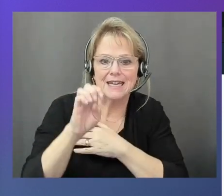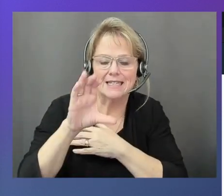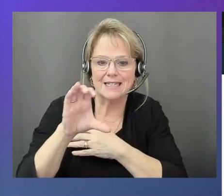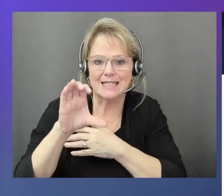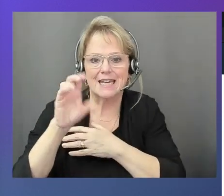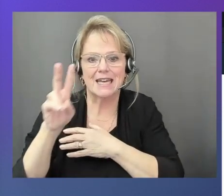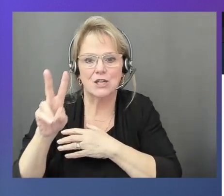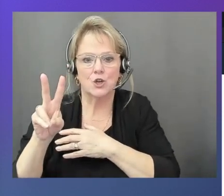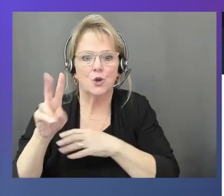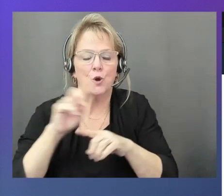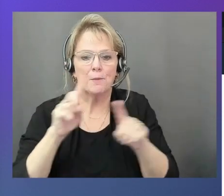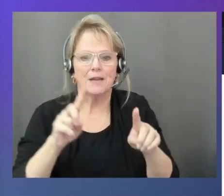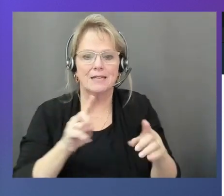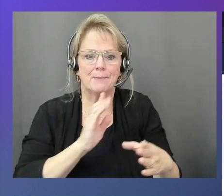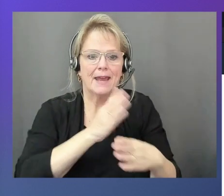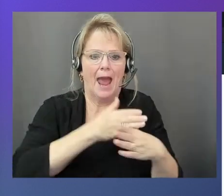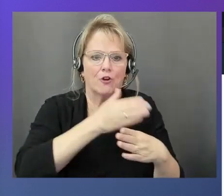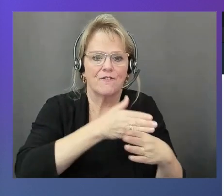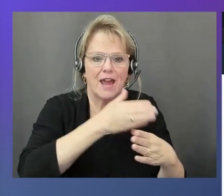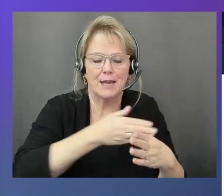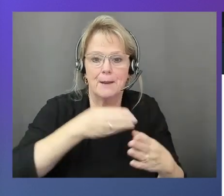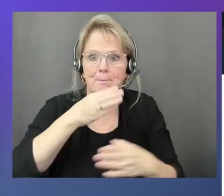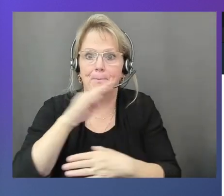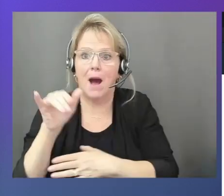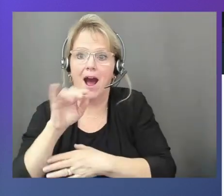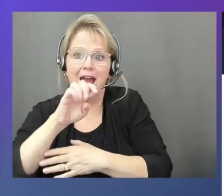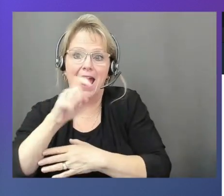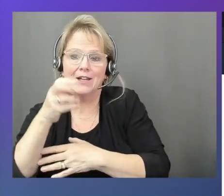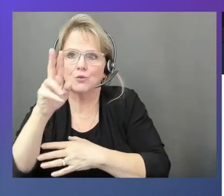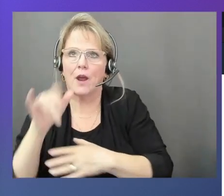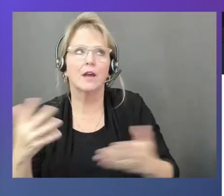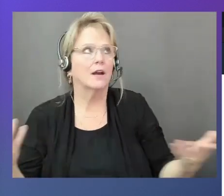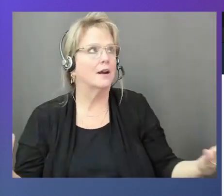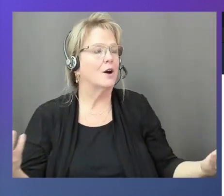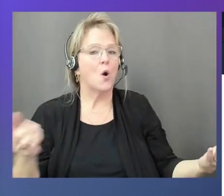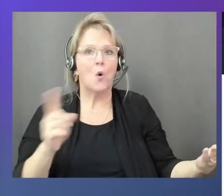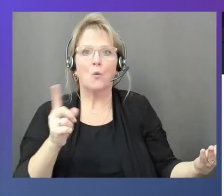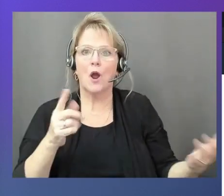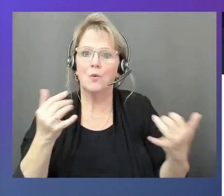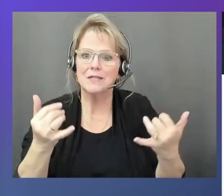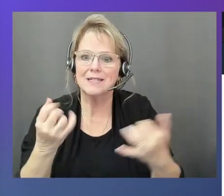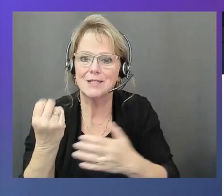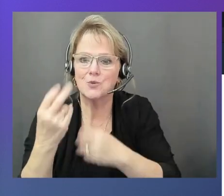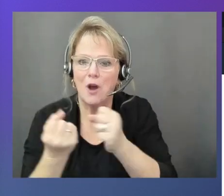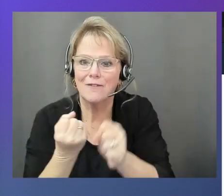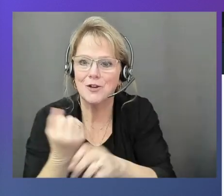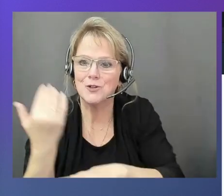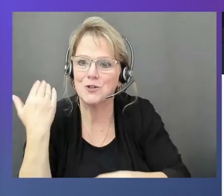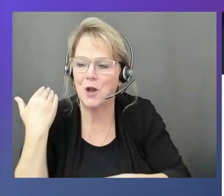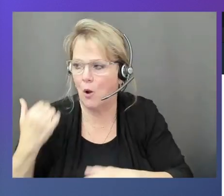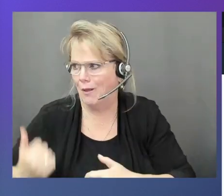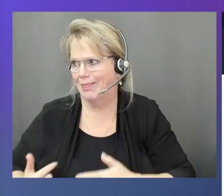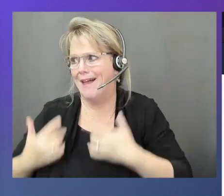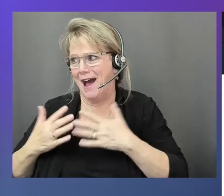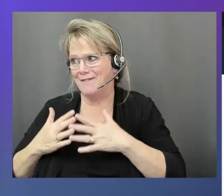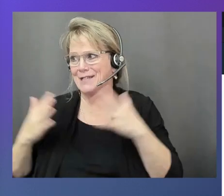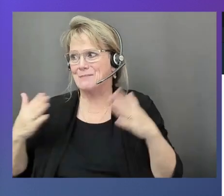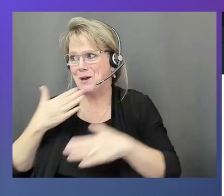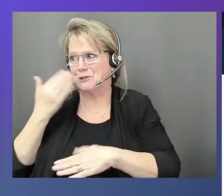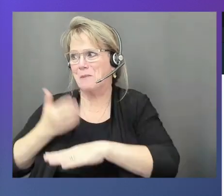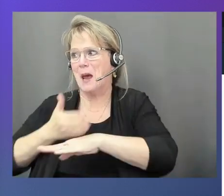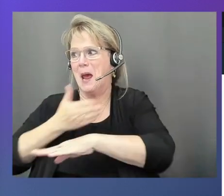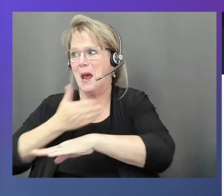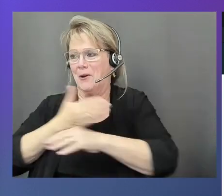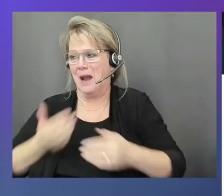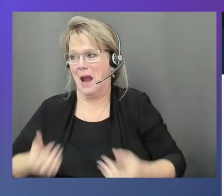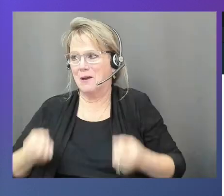it. Where was this like 12 years ago? Life is much better now in many ways. I see. We were truly